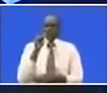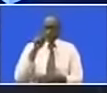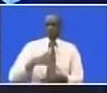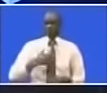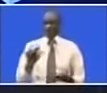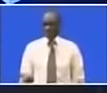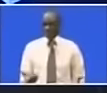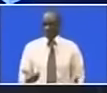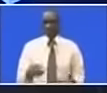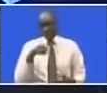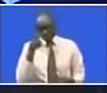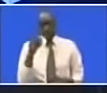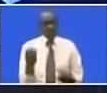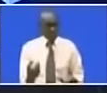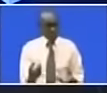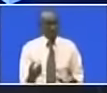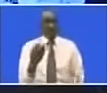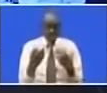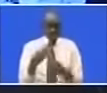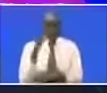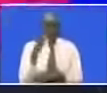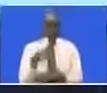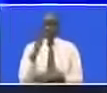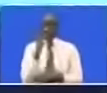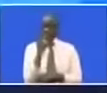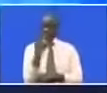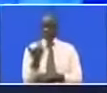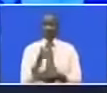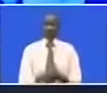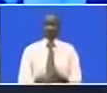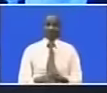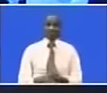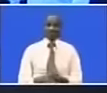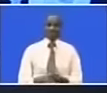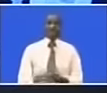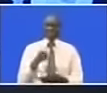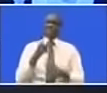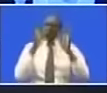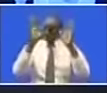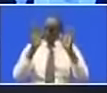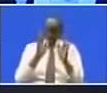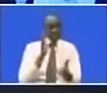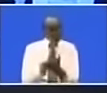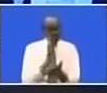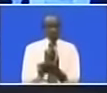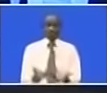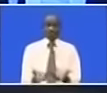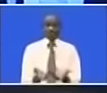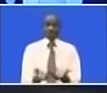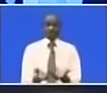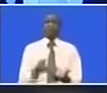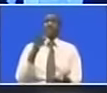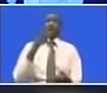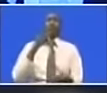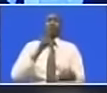some of the numbers there. But I believe we have two more. Yeah, so let's take a look at those. Yes. What time? Oh, this is an important one. How could I forget this one? What time did